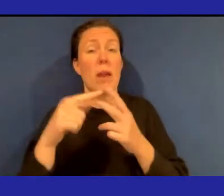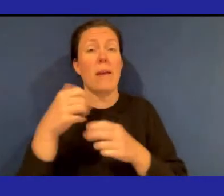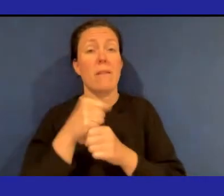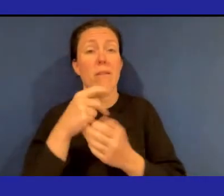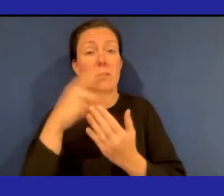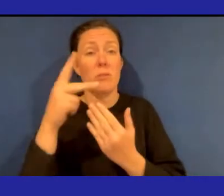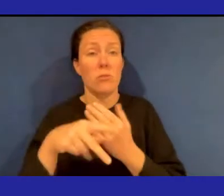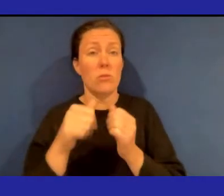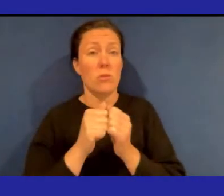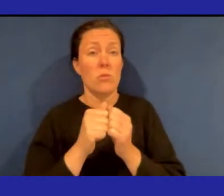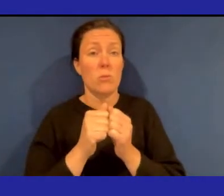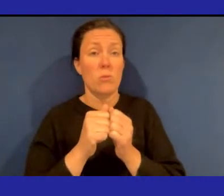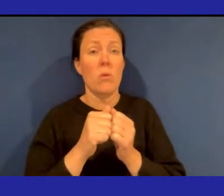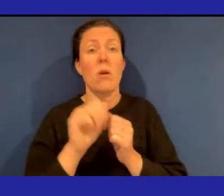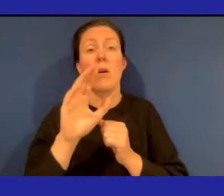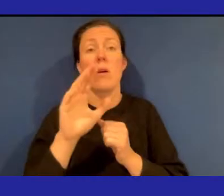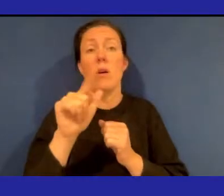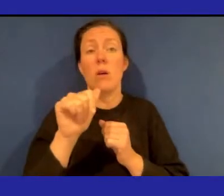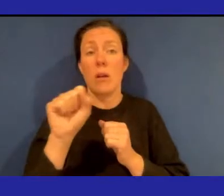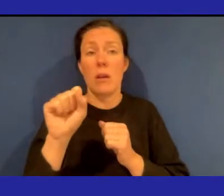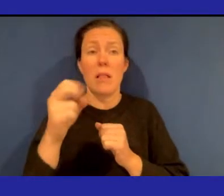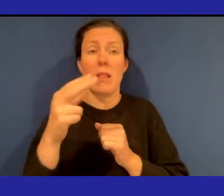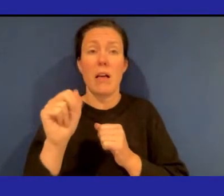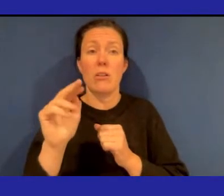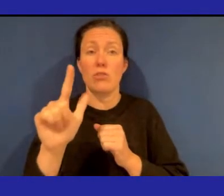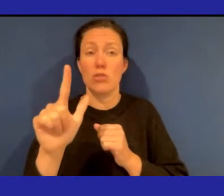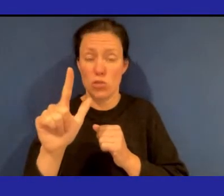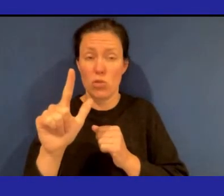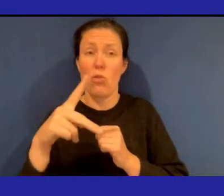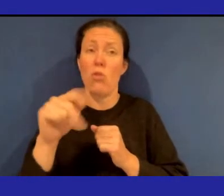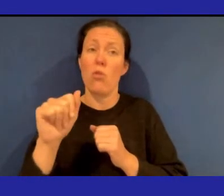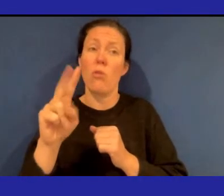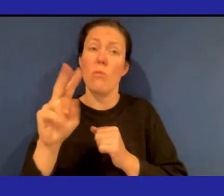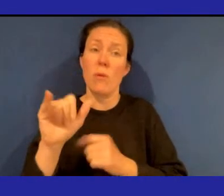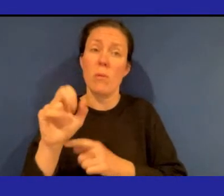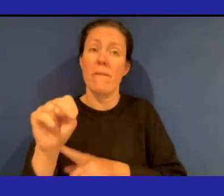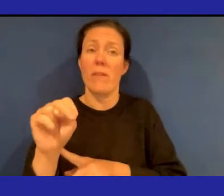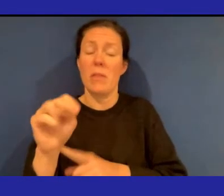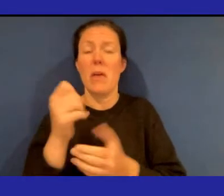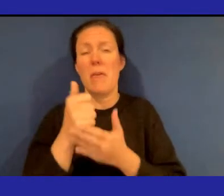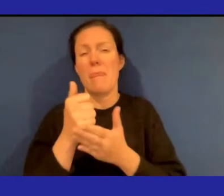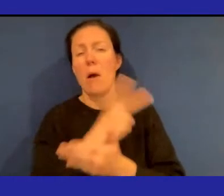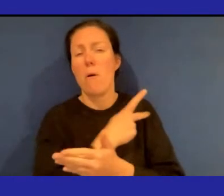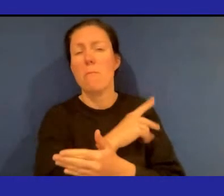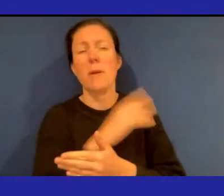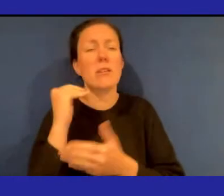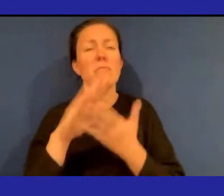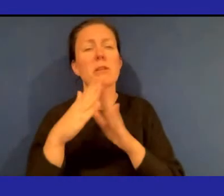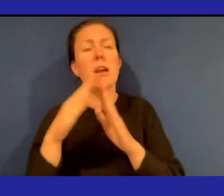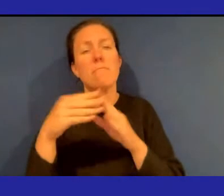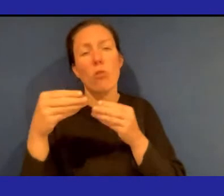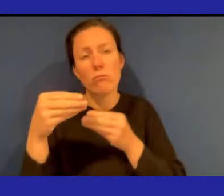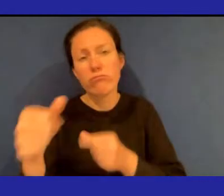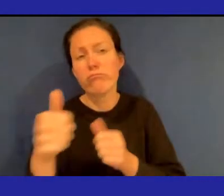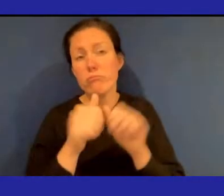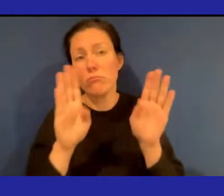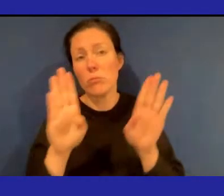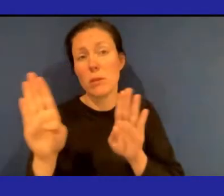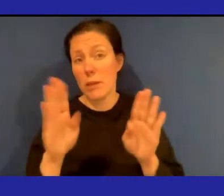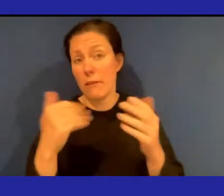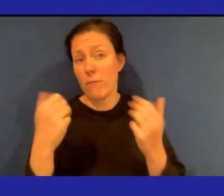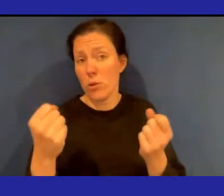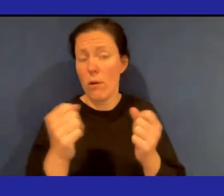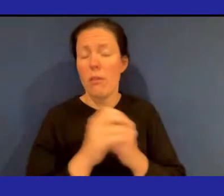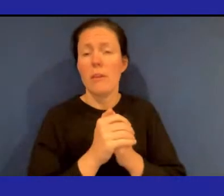Claire Schulman Pavilion. This will streamline and improve patient experiences in behavioral health. We are